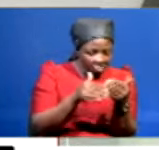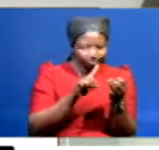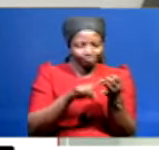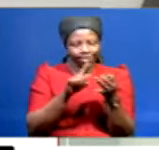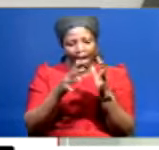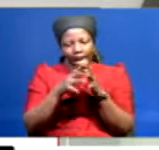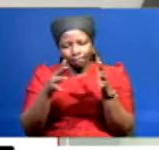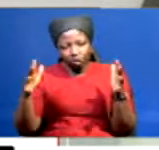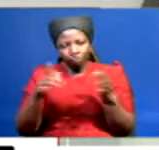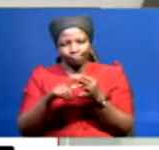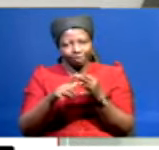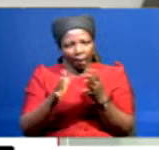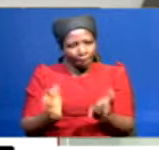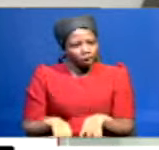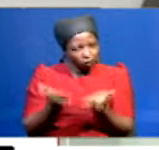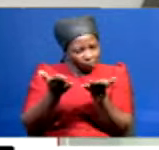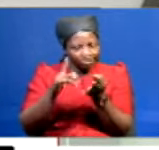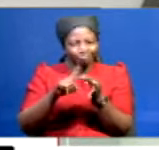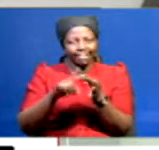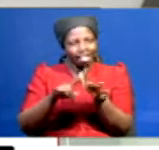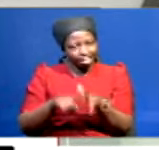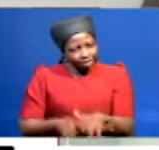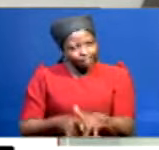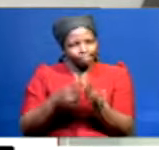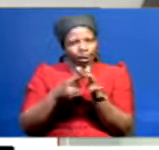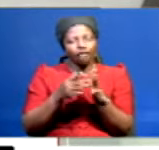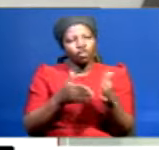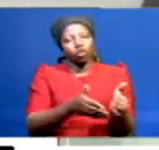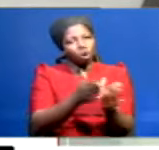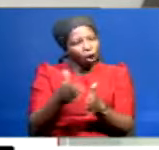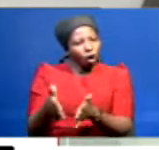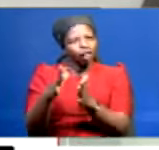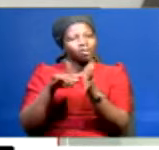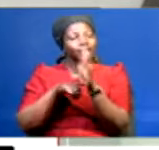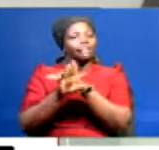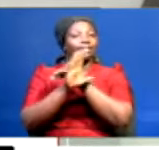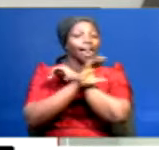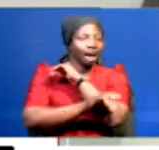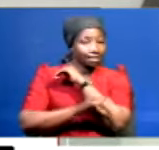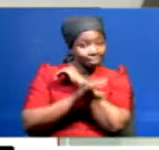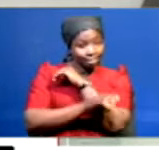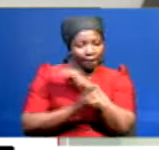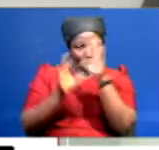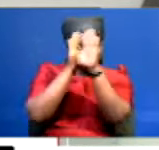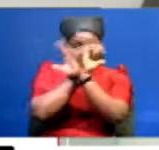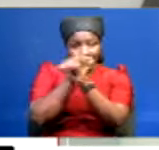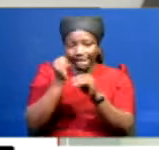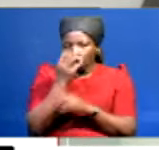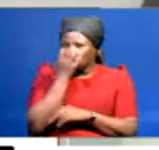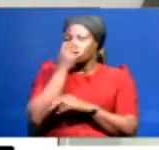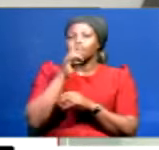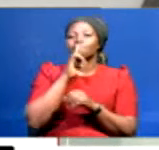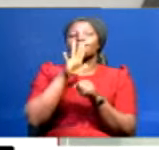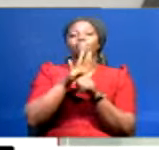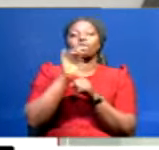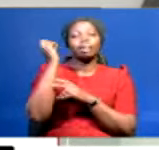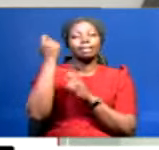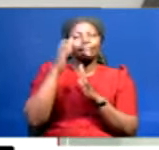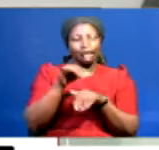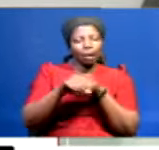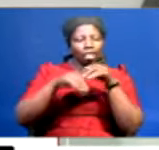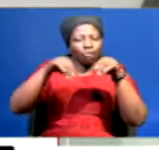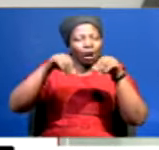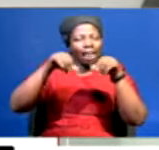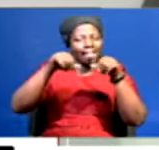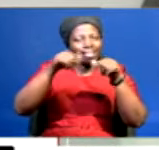improvement and maintenance of road networks across the country. President William Ruto has assured Kenyans of quality infrastructure that